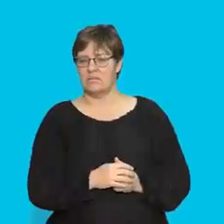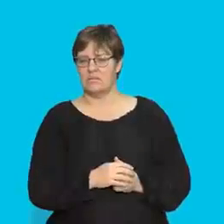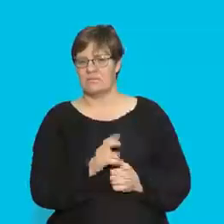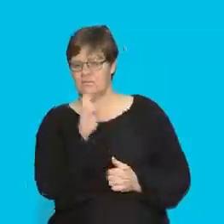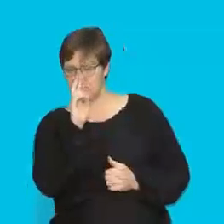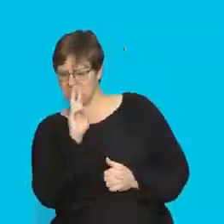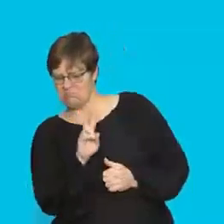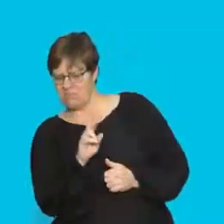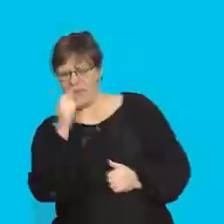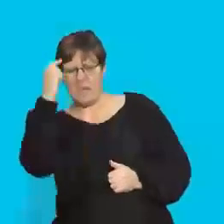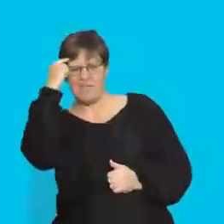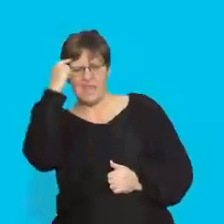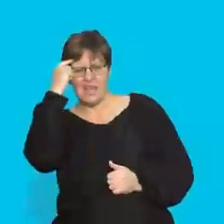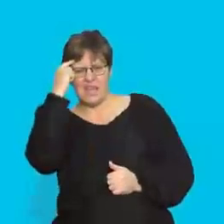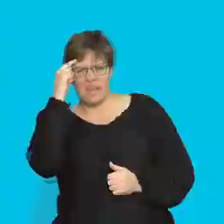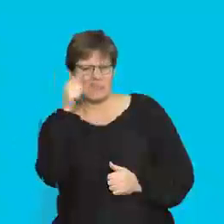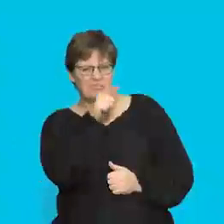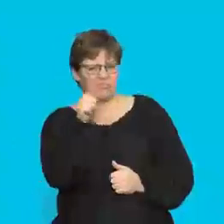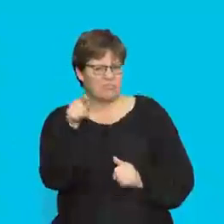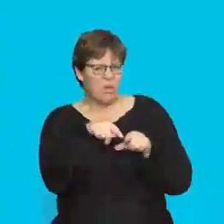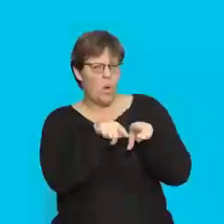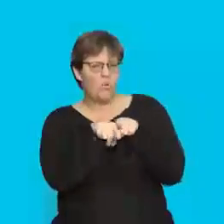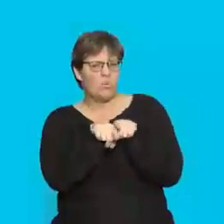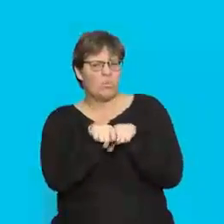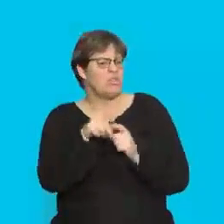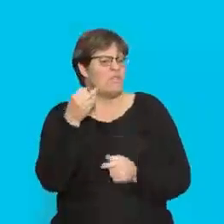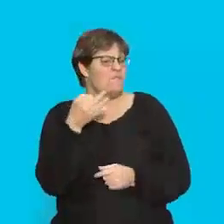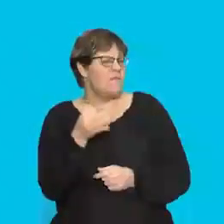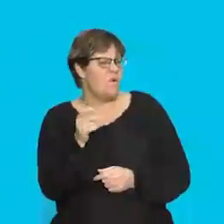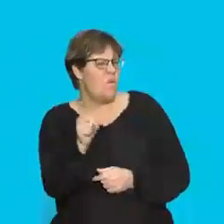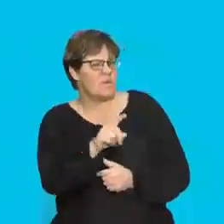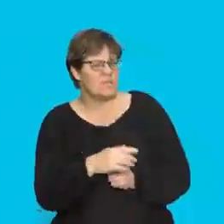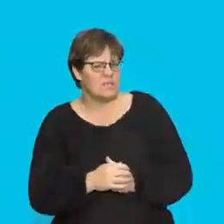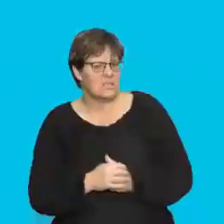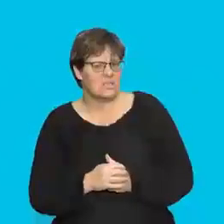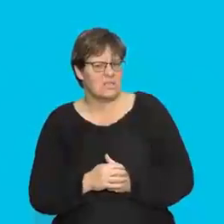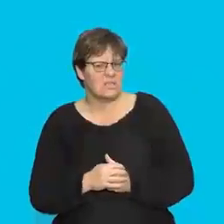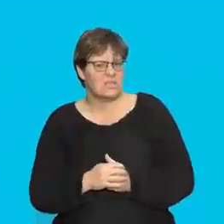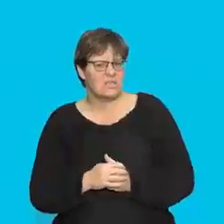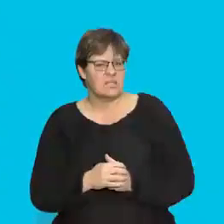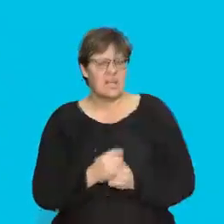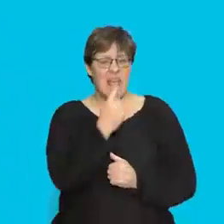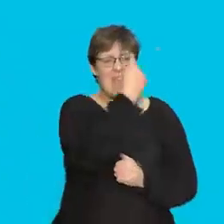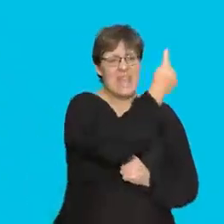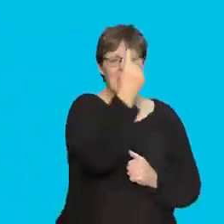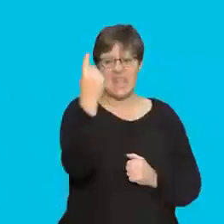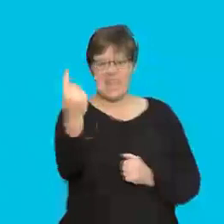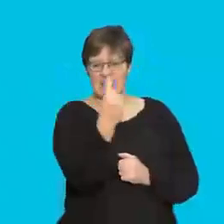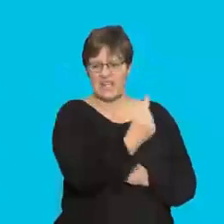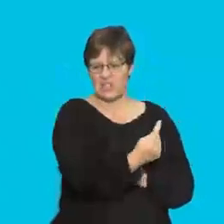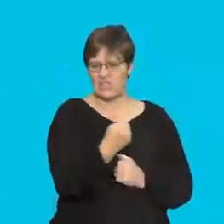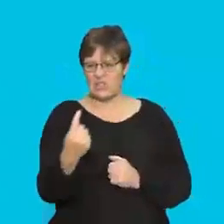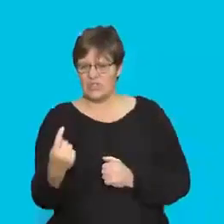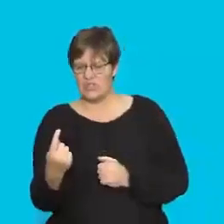little later, look and see, what do you think is being competed for? What